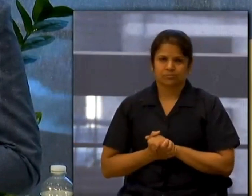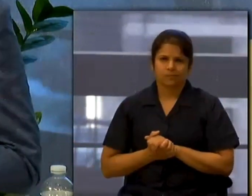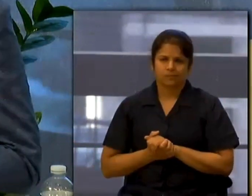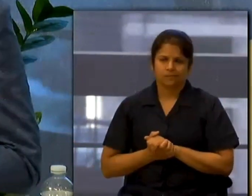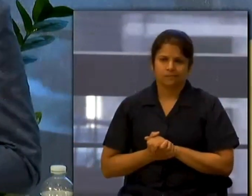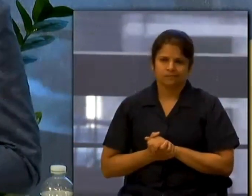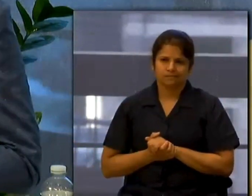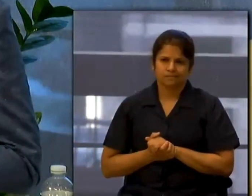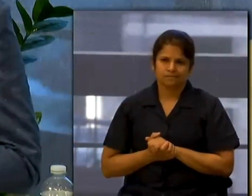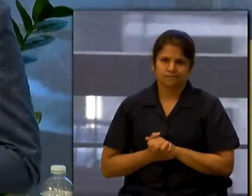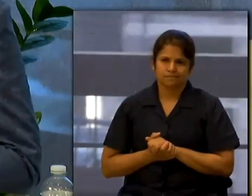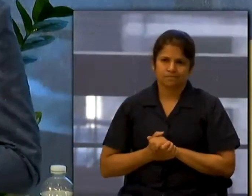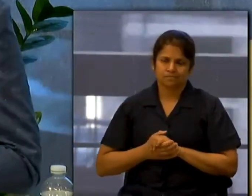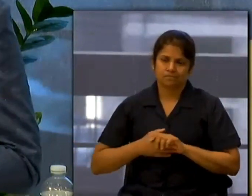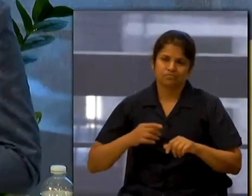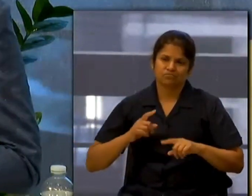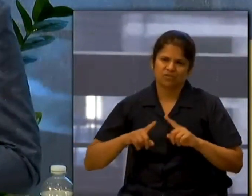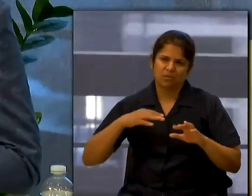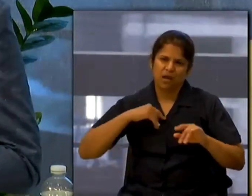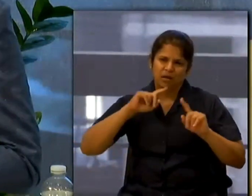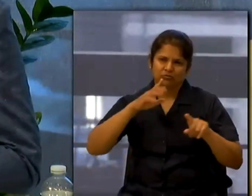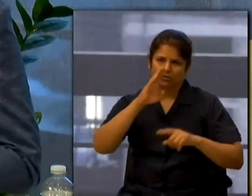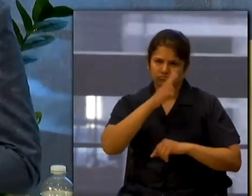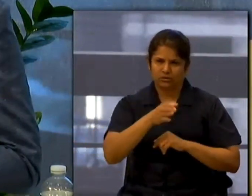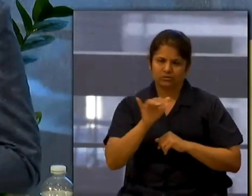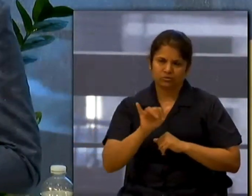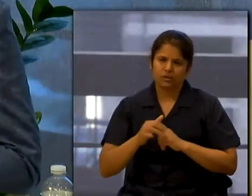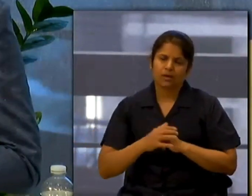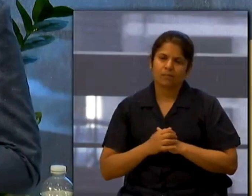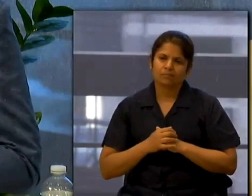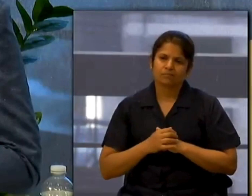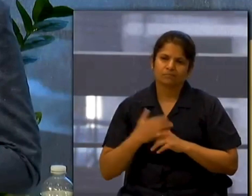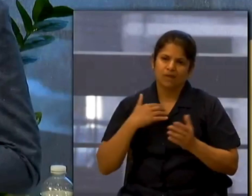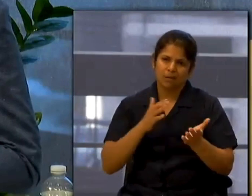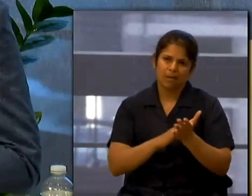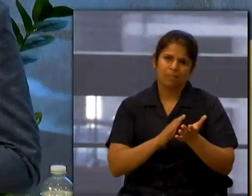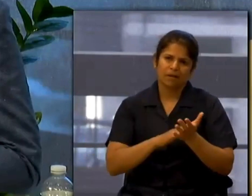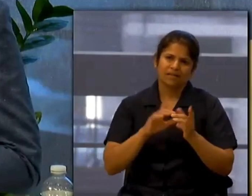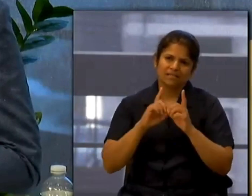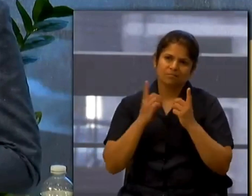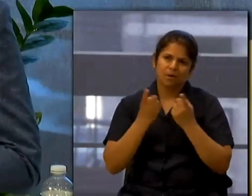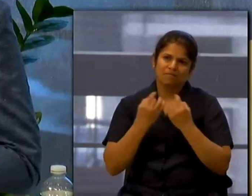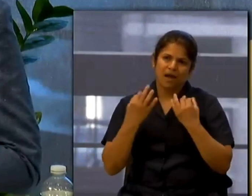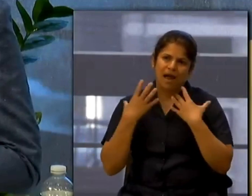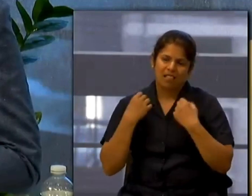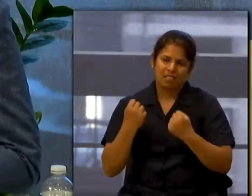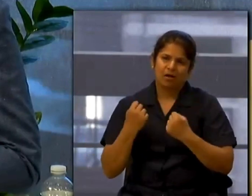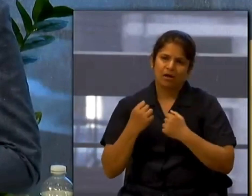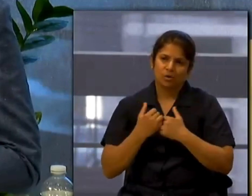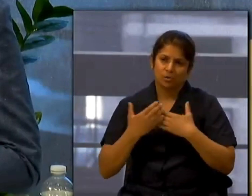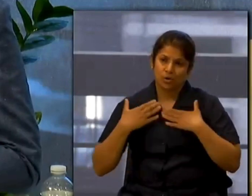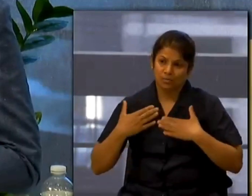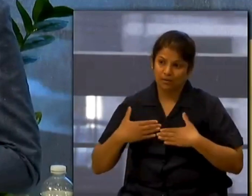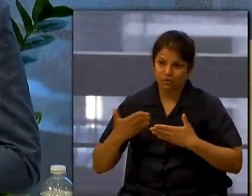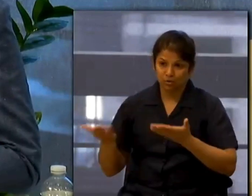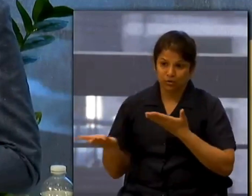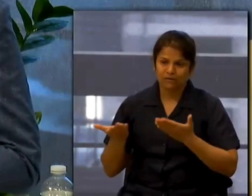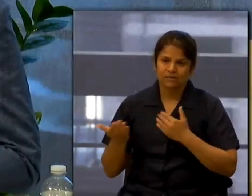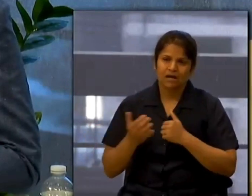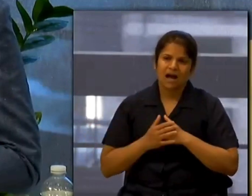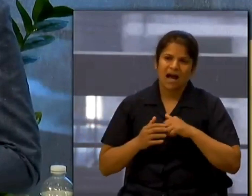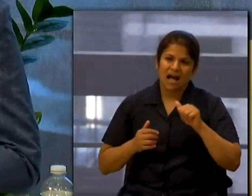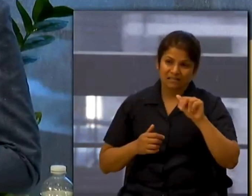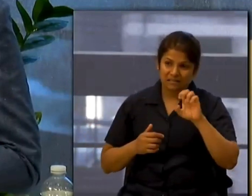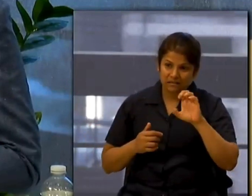more directly, I do want to applaud the Department of Health and Human Services, ACL. I think it was very smart of